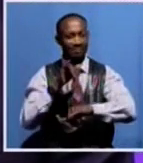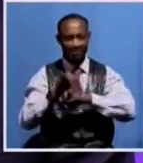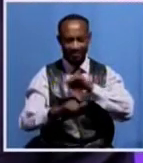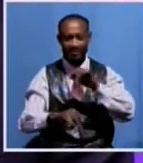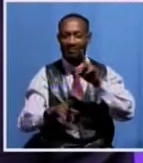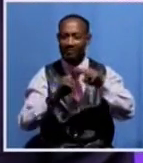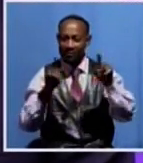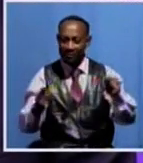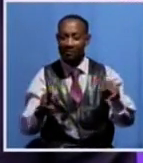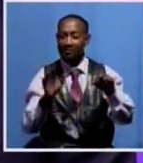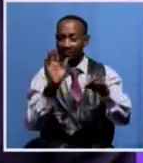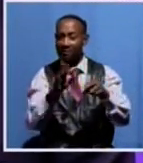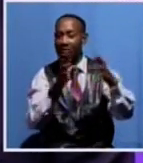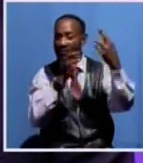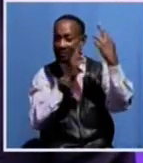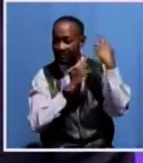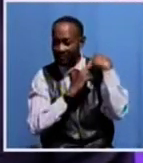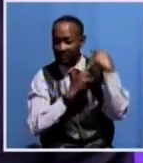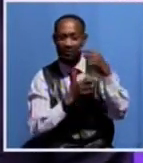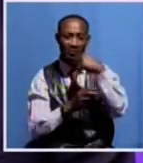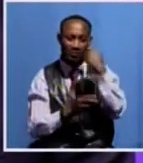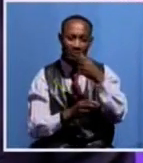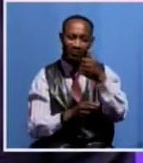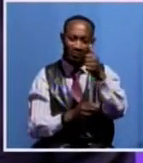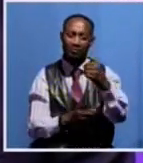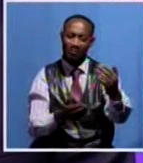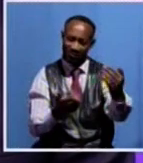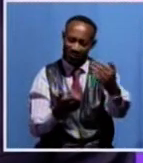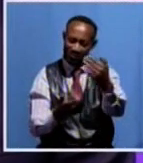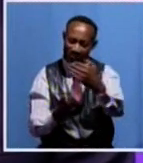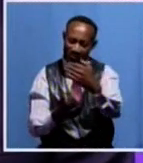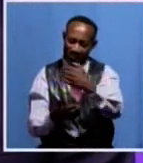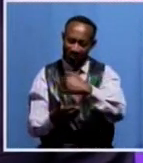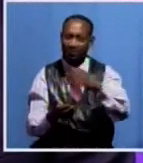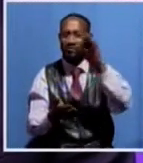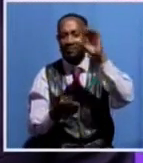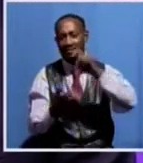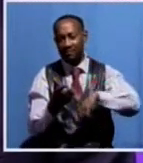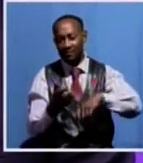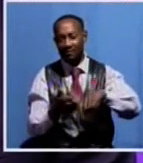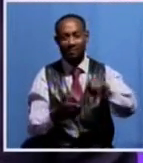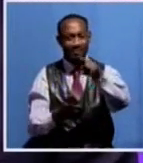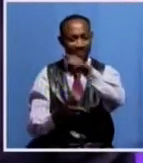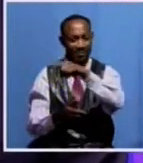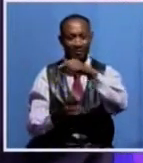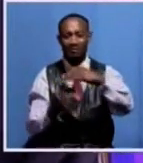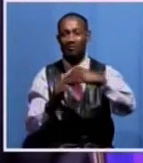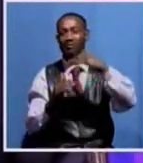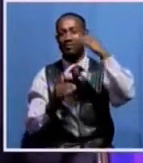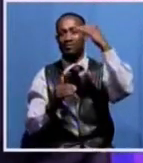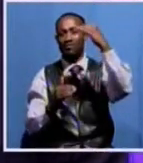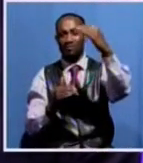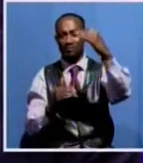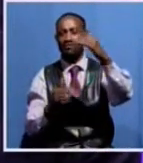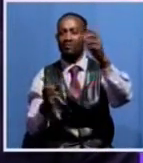is the responsibility of those that are charged with collecting tax to ensure that they are on top of their game